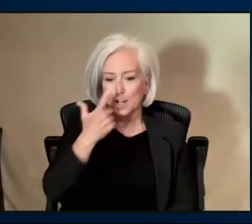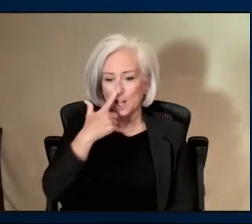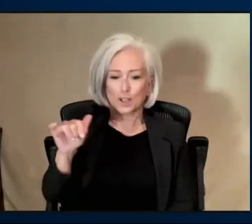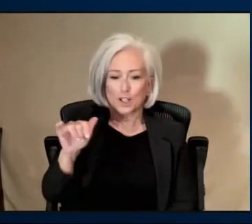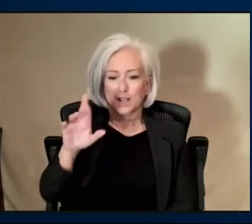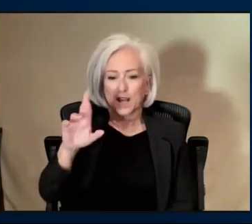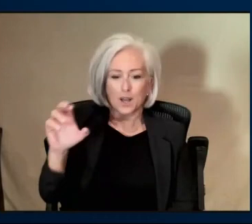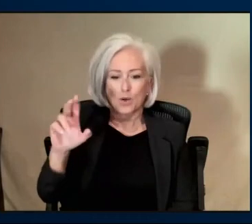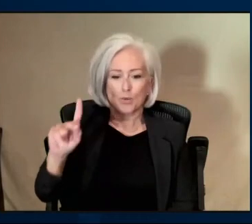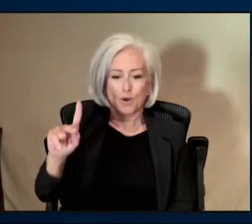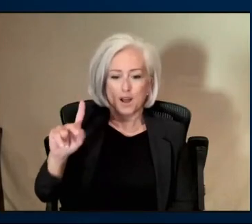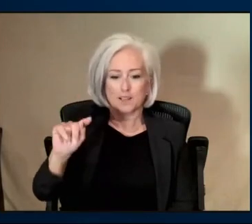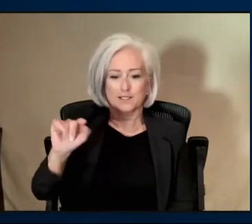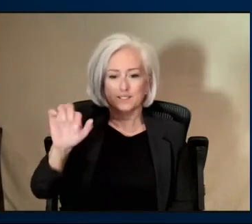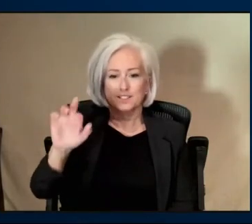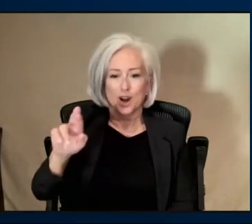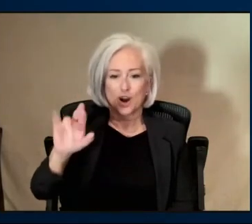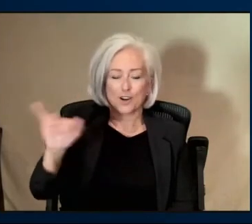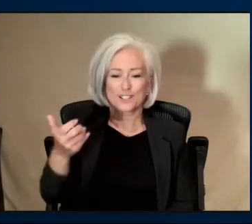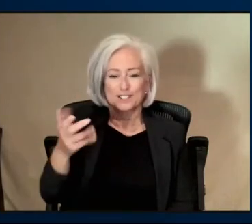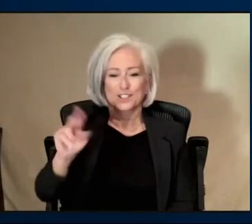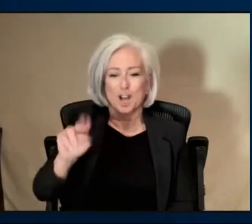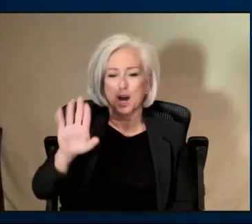Bon Jovi?